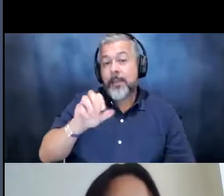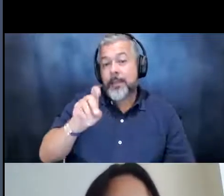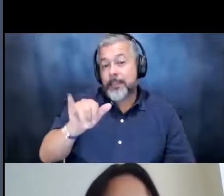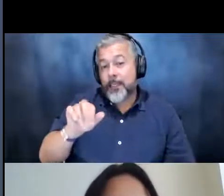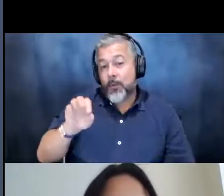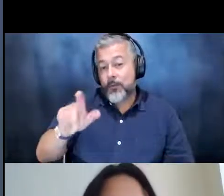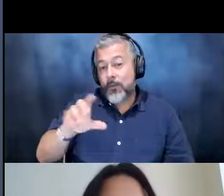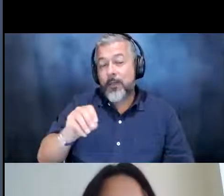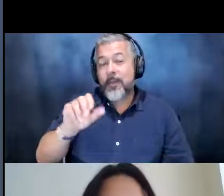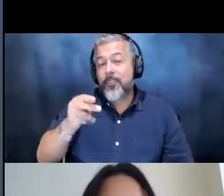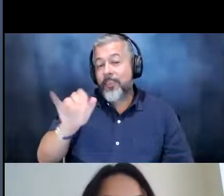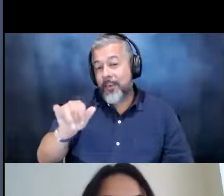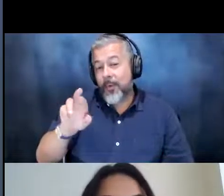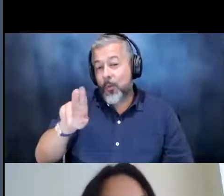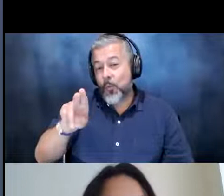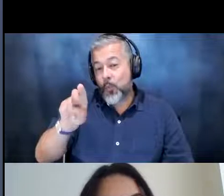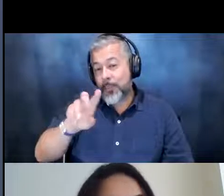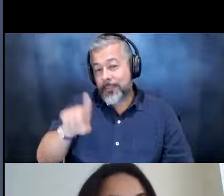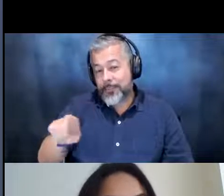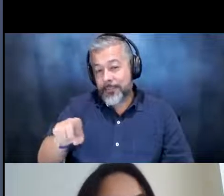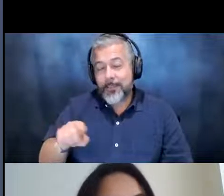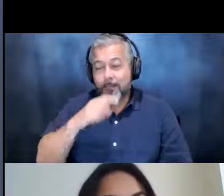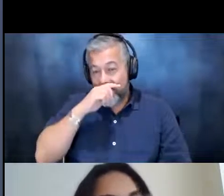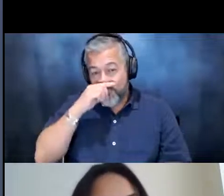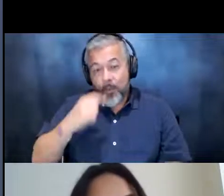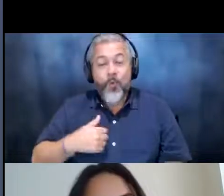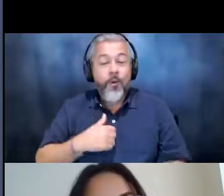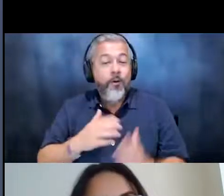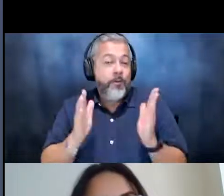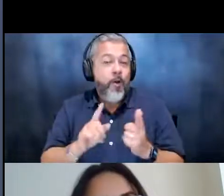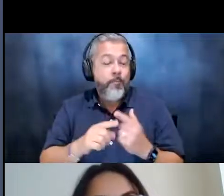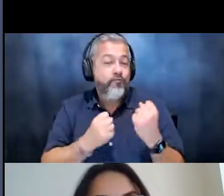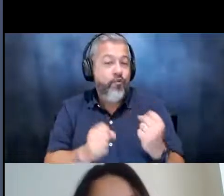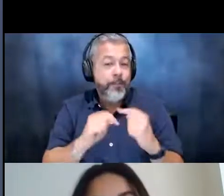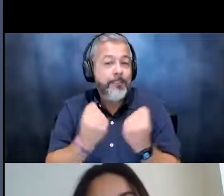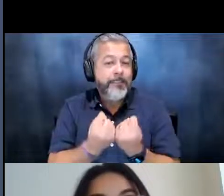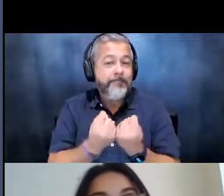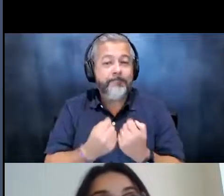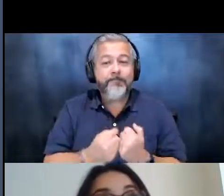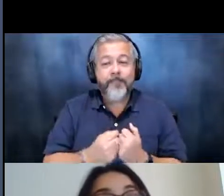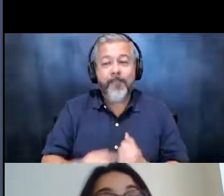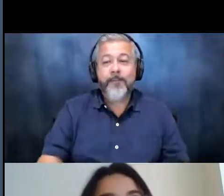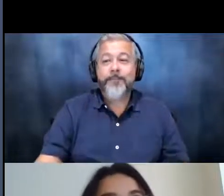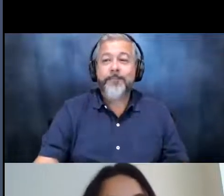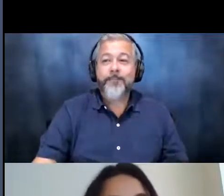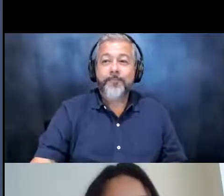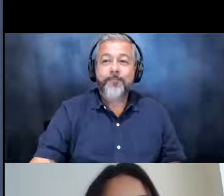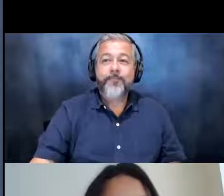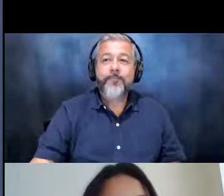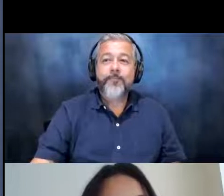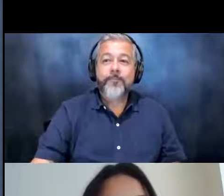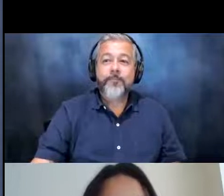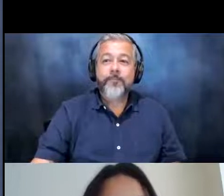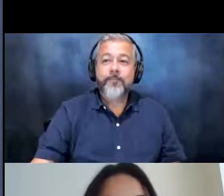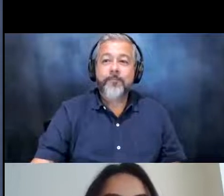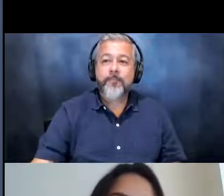Ruiz. And we are a small but mighty team. So we are very, very lucky to be here on